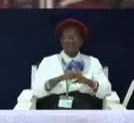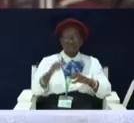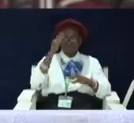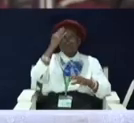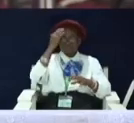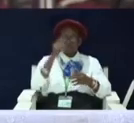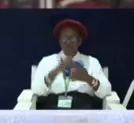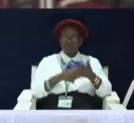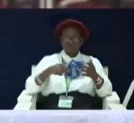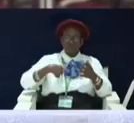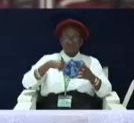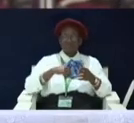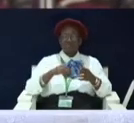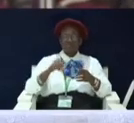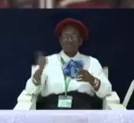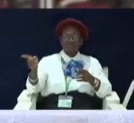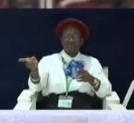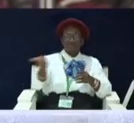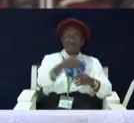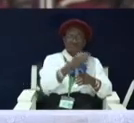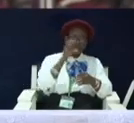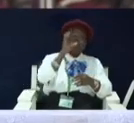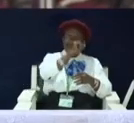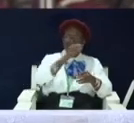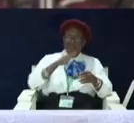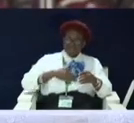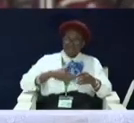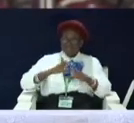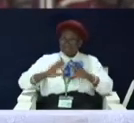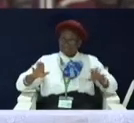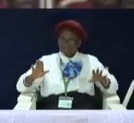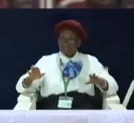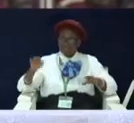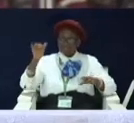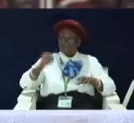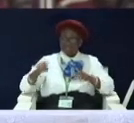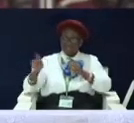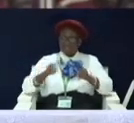My children, they did marvelous works.